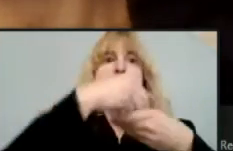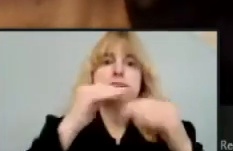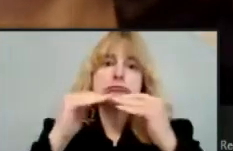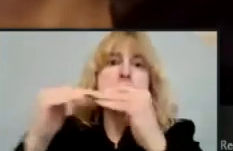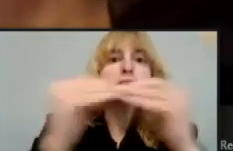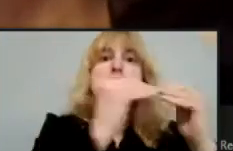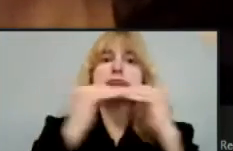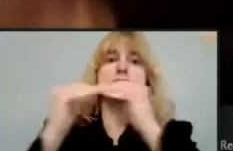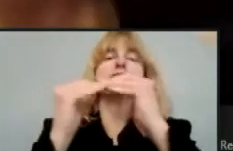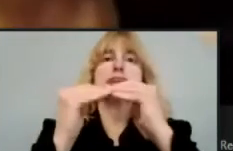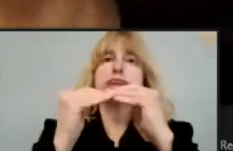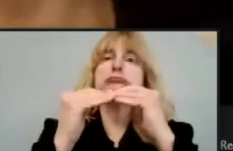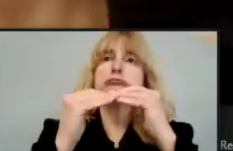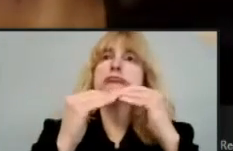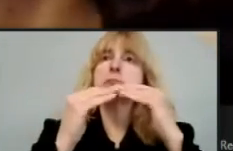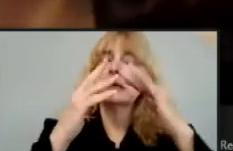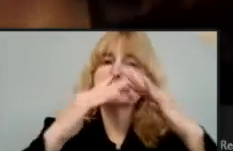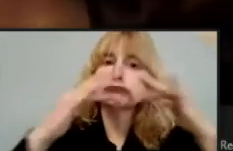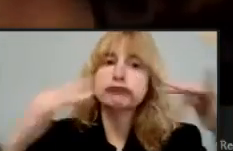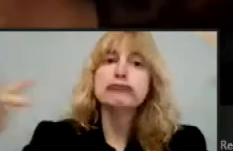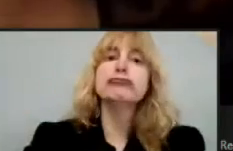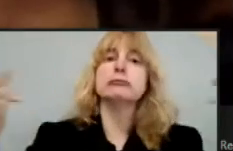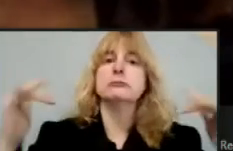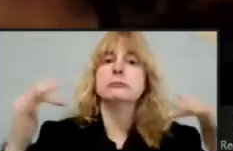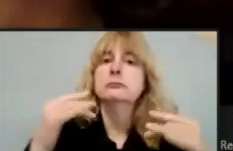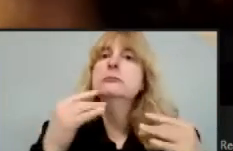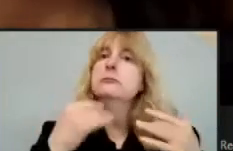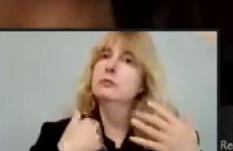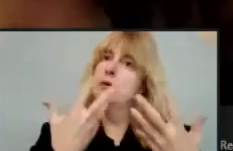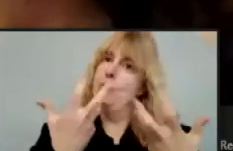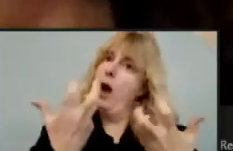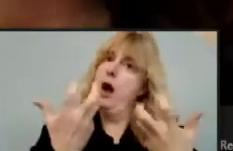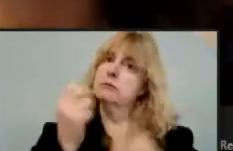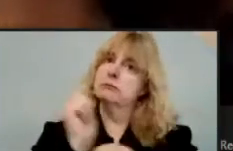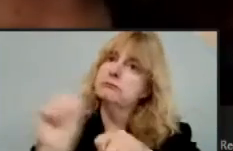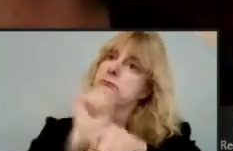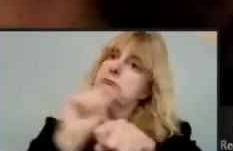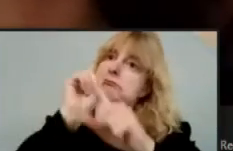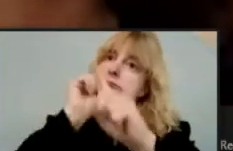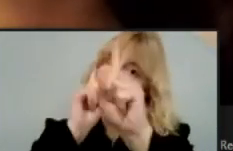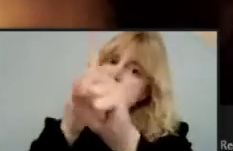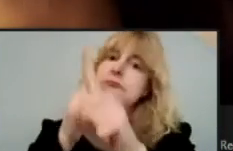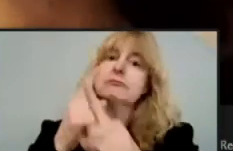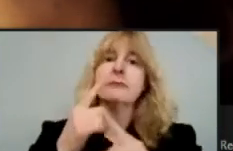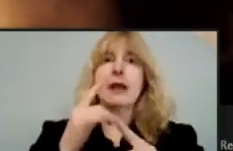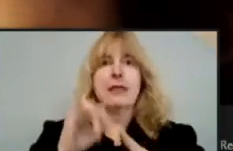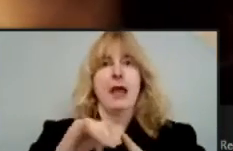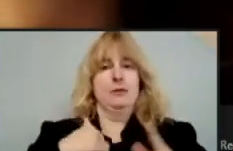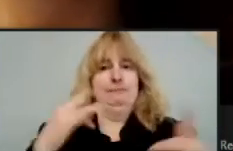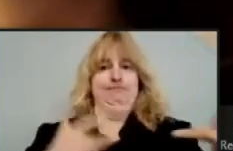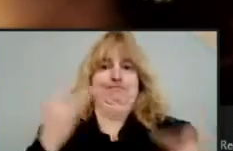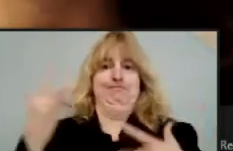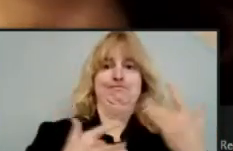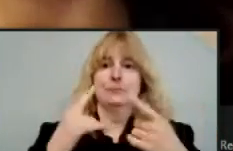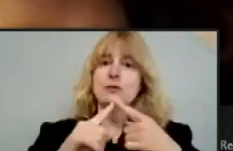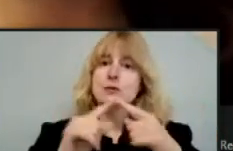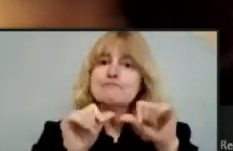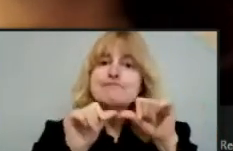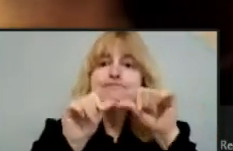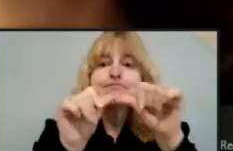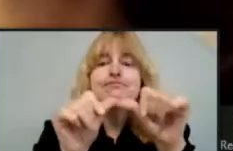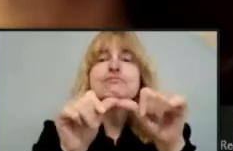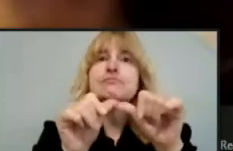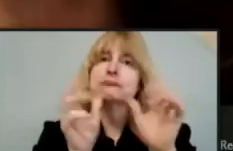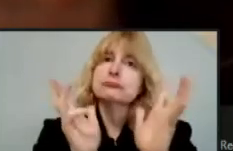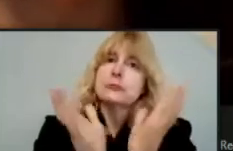for. So having said that, families, we're excited to continue this conversation because we know not only are we have to be focused